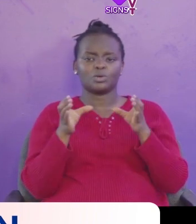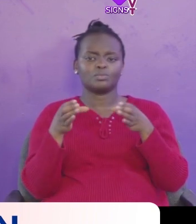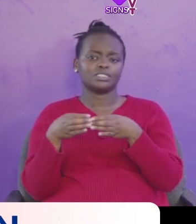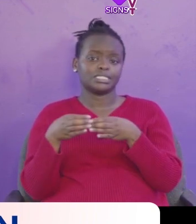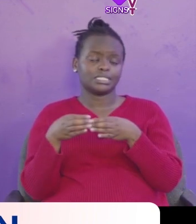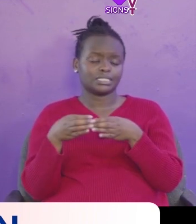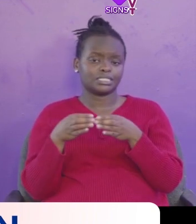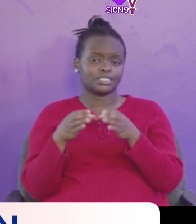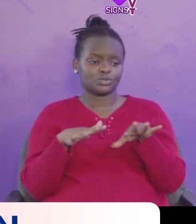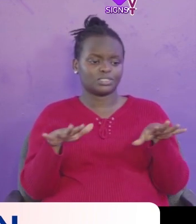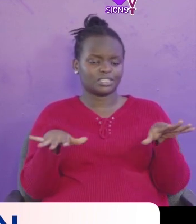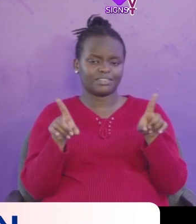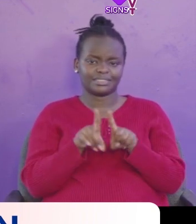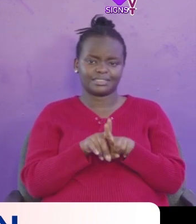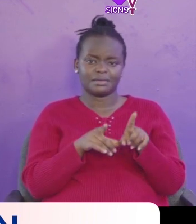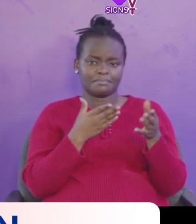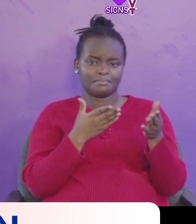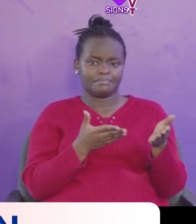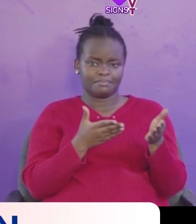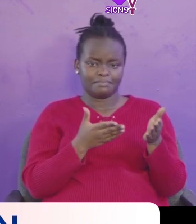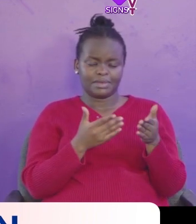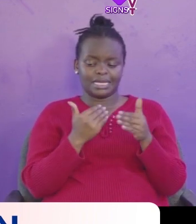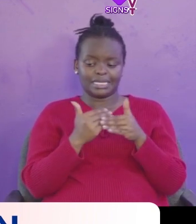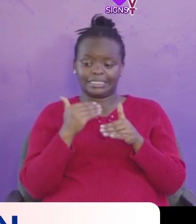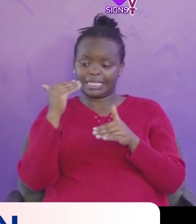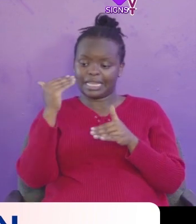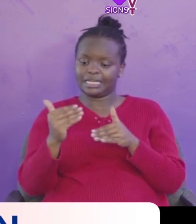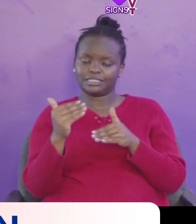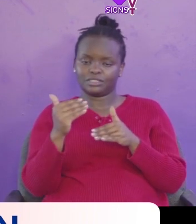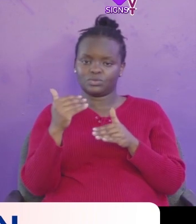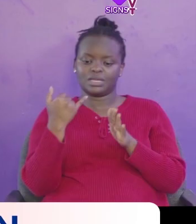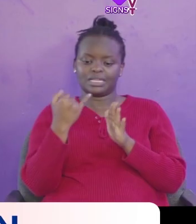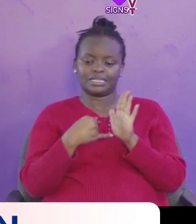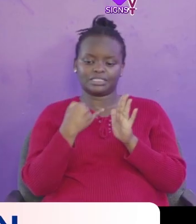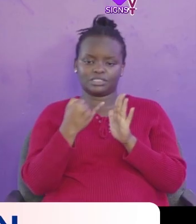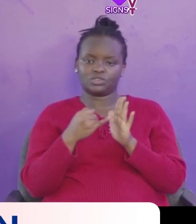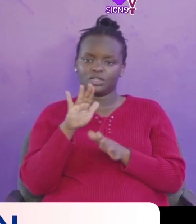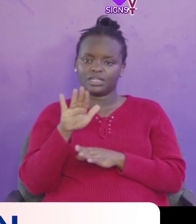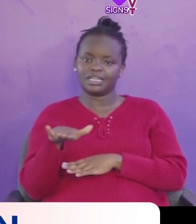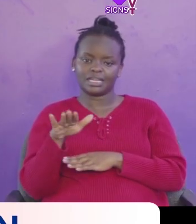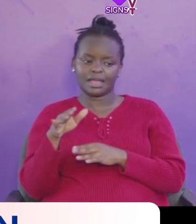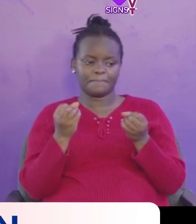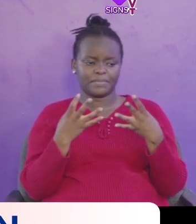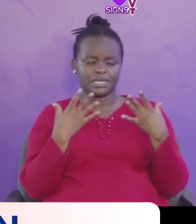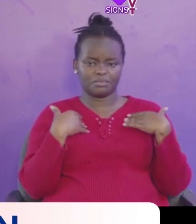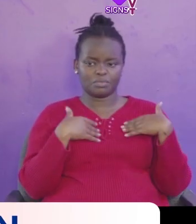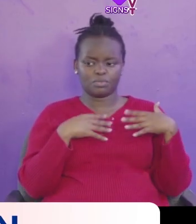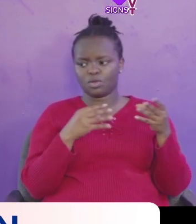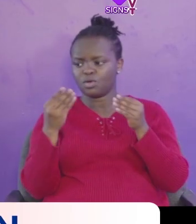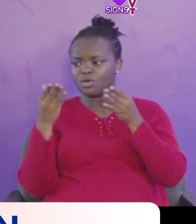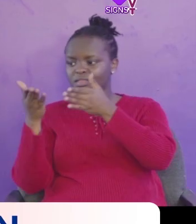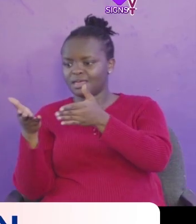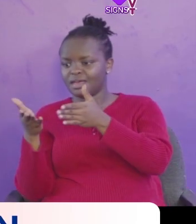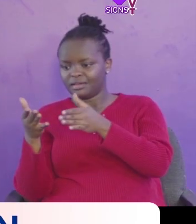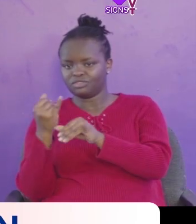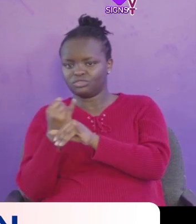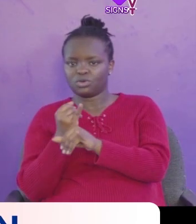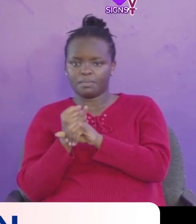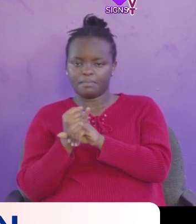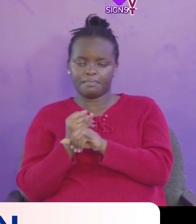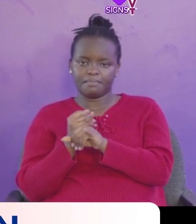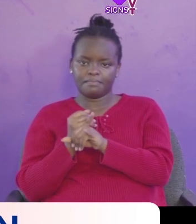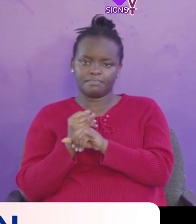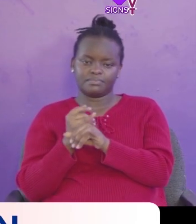to suffer the way it's suffering. And yet it's next to industries. In fact, many people hapo nasikia wanaendanga job. Industrial area. This